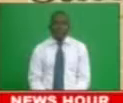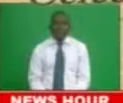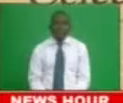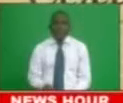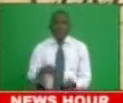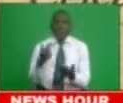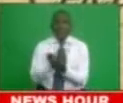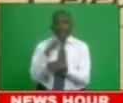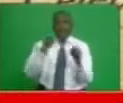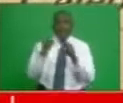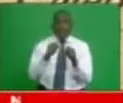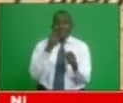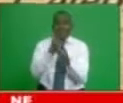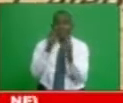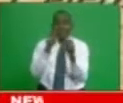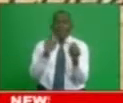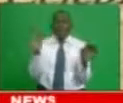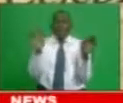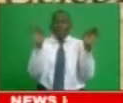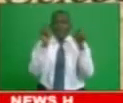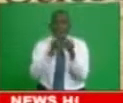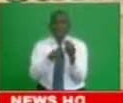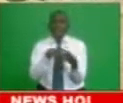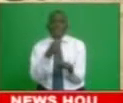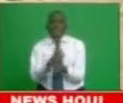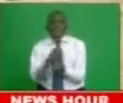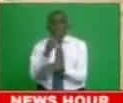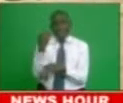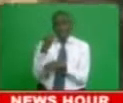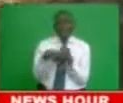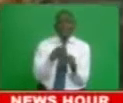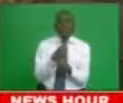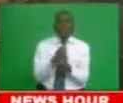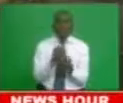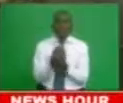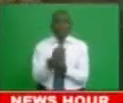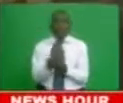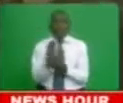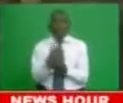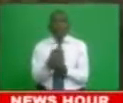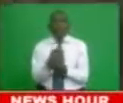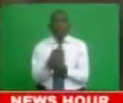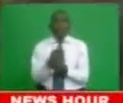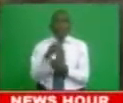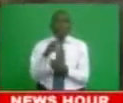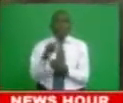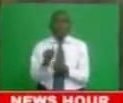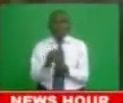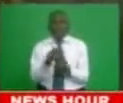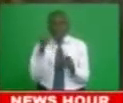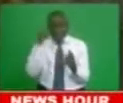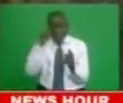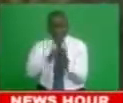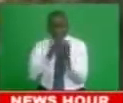The Ghana Sports Excellence Awards Festival was established in 2014 by Hallmark Plus Multimedia. It is aimed